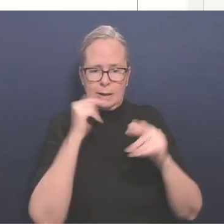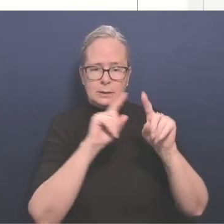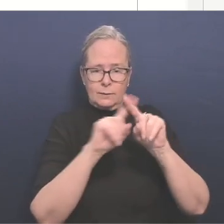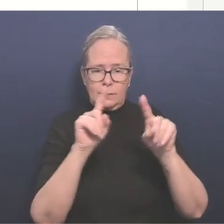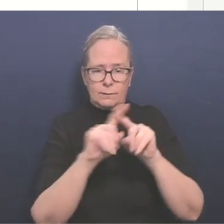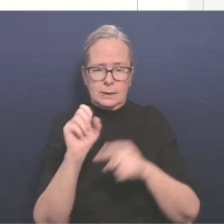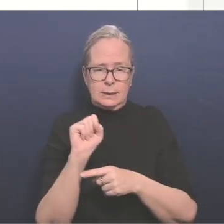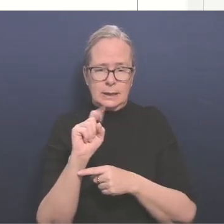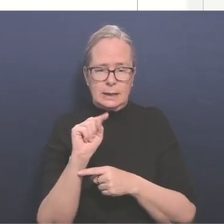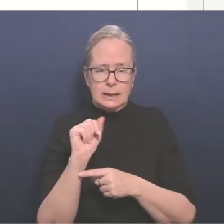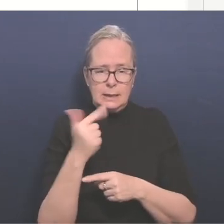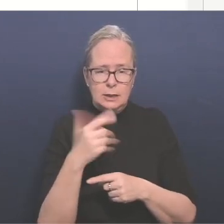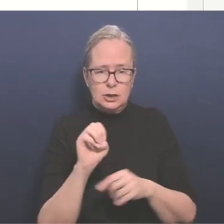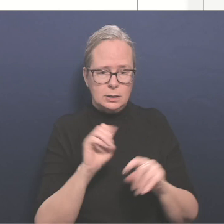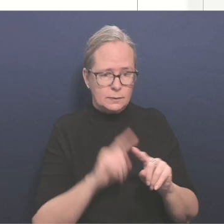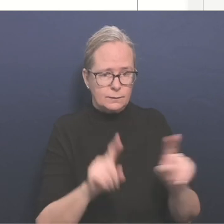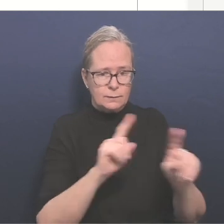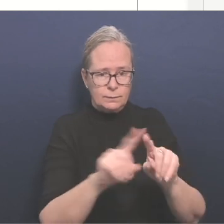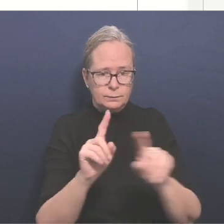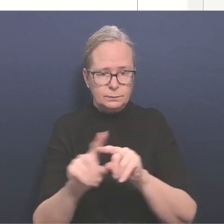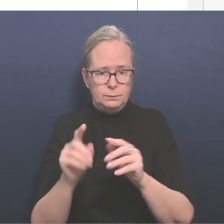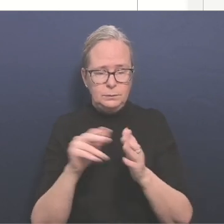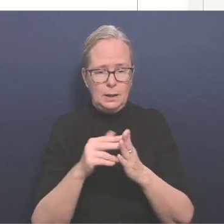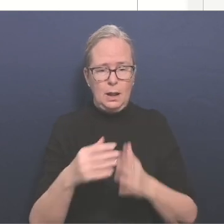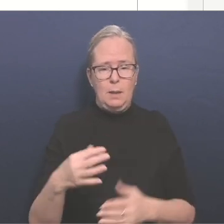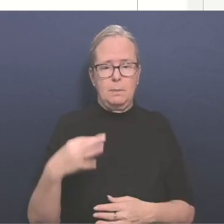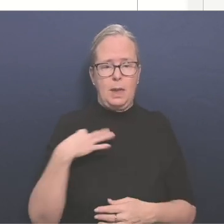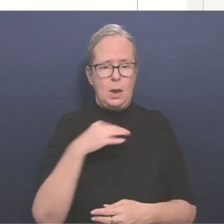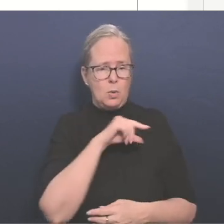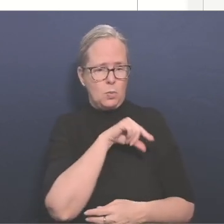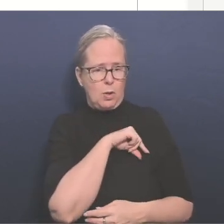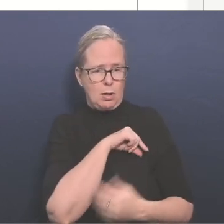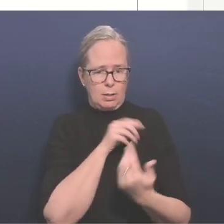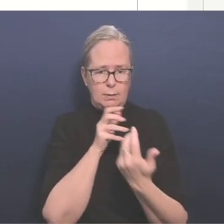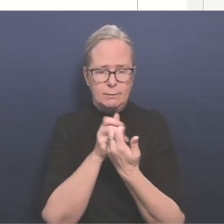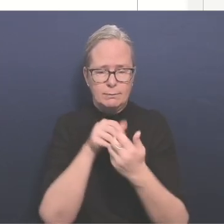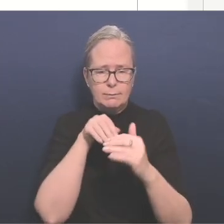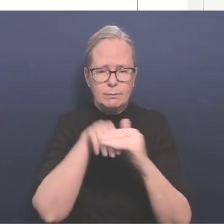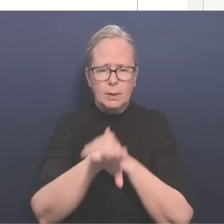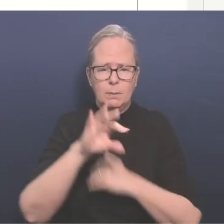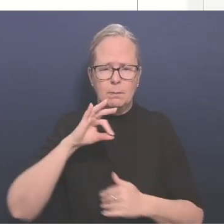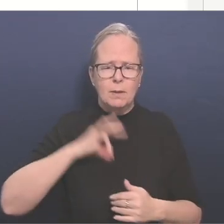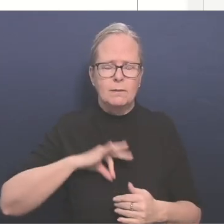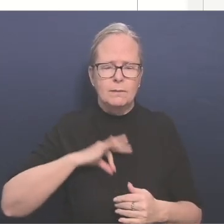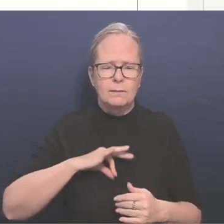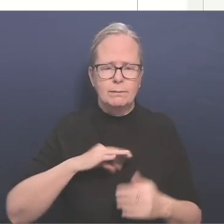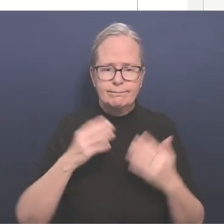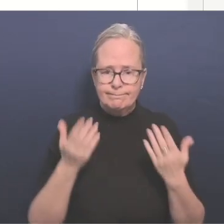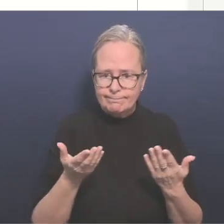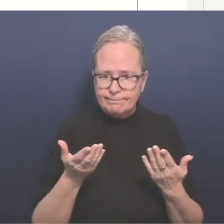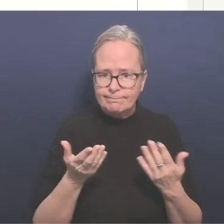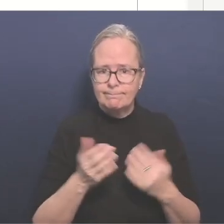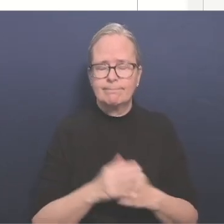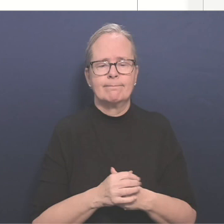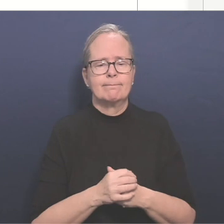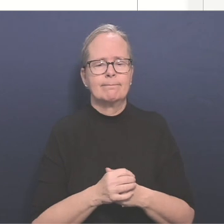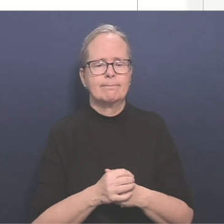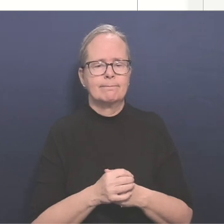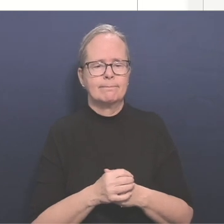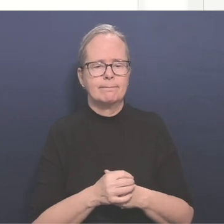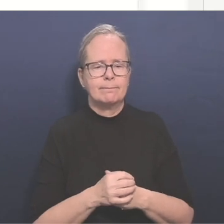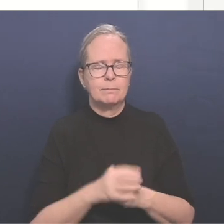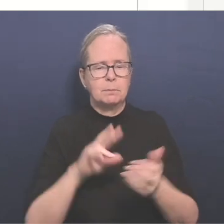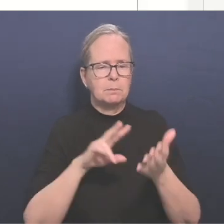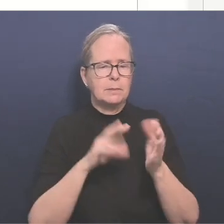this is priority. You can mark each benefit according to priority. So because Aisha has a child with a